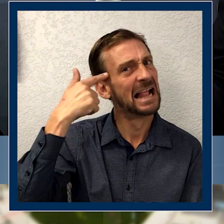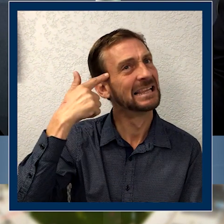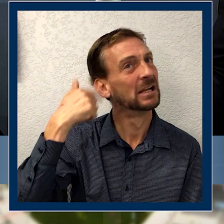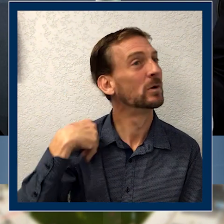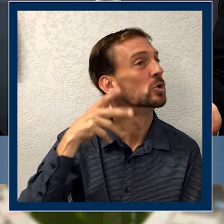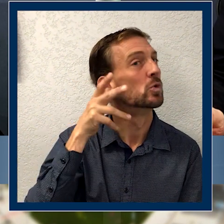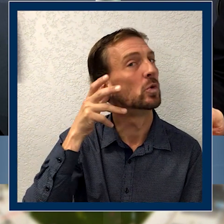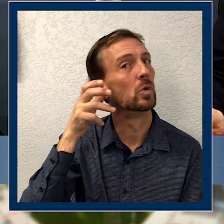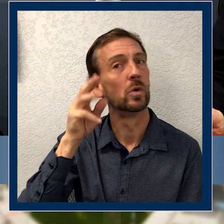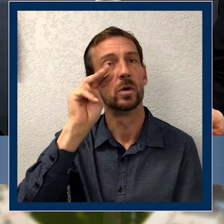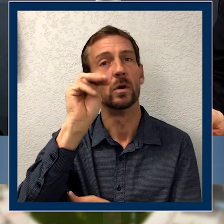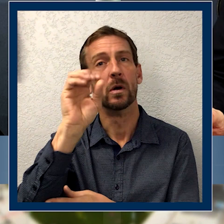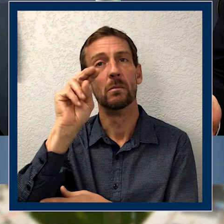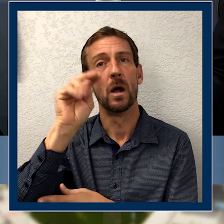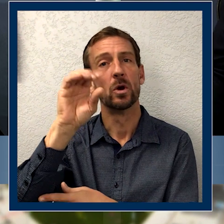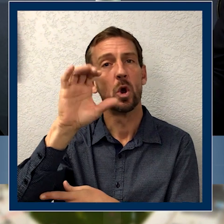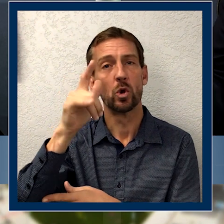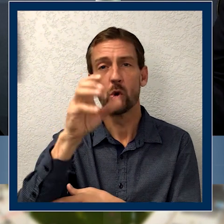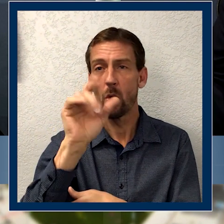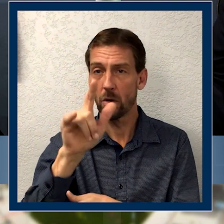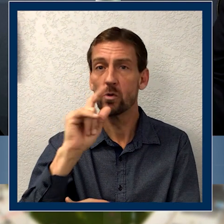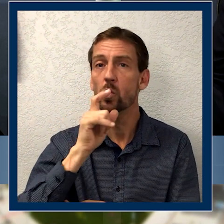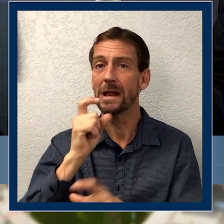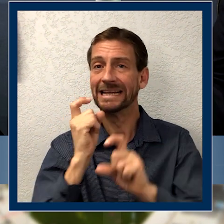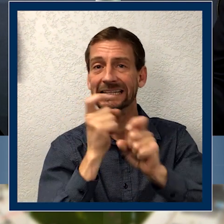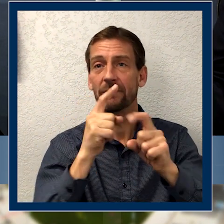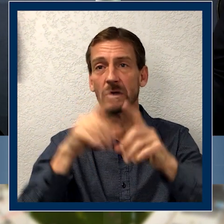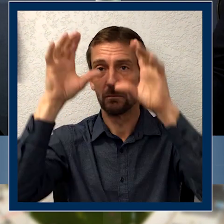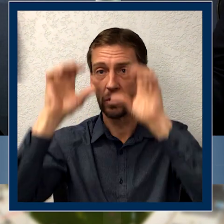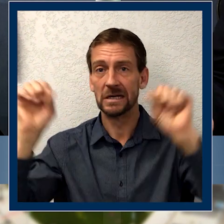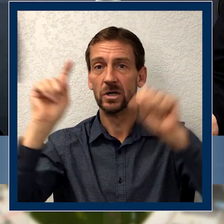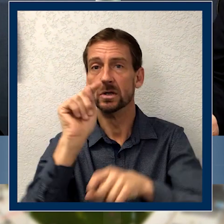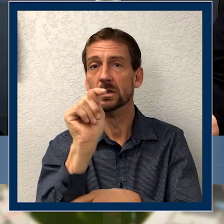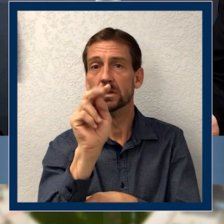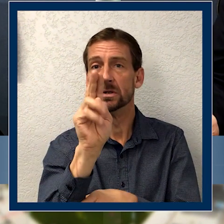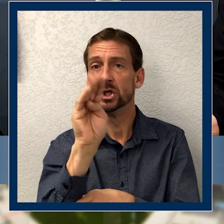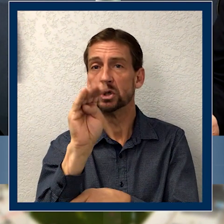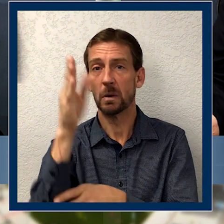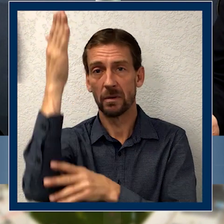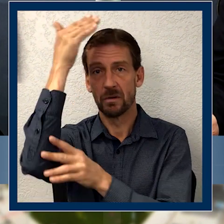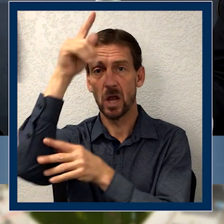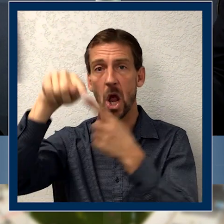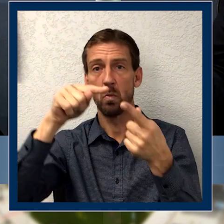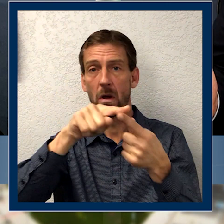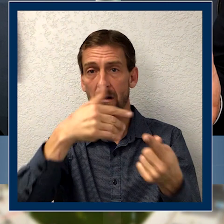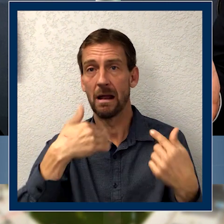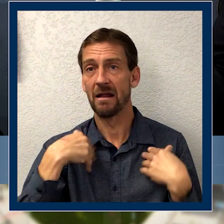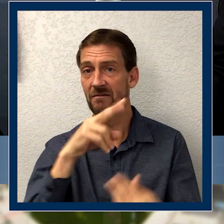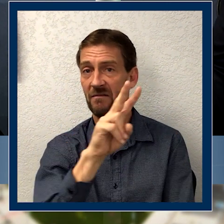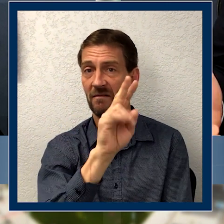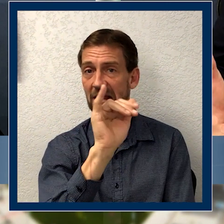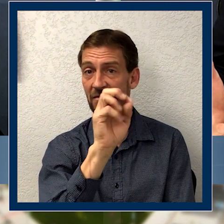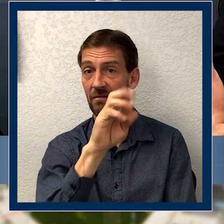the monoclonal antibodies that were given to President Trump when he had the virus, and